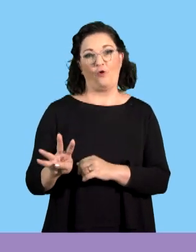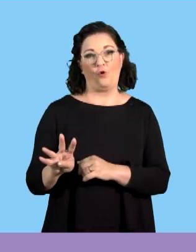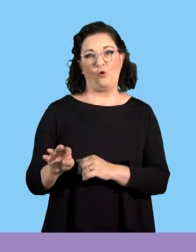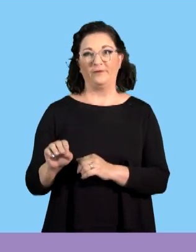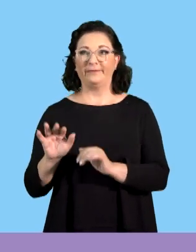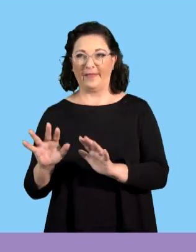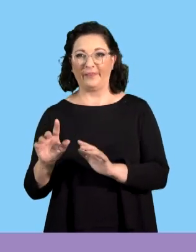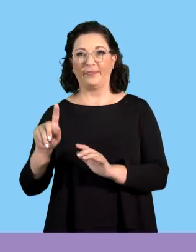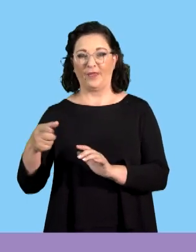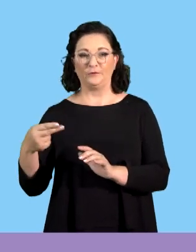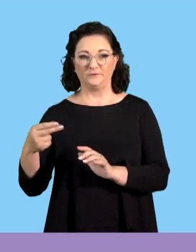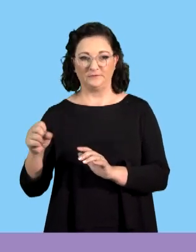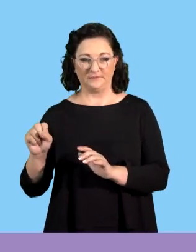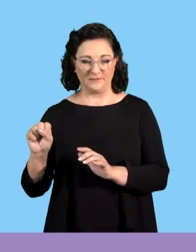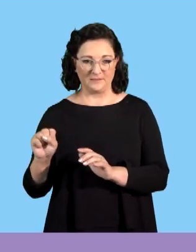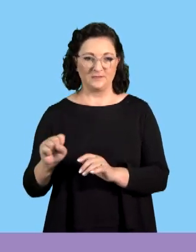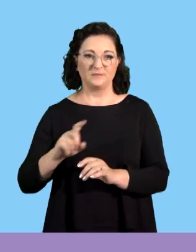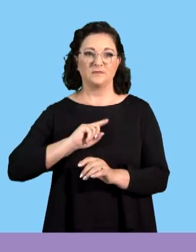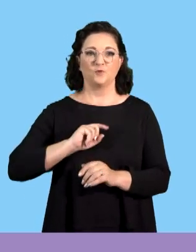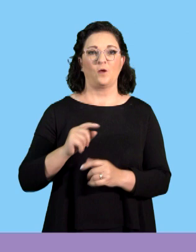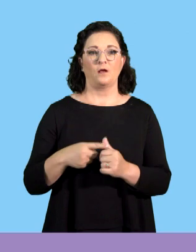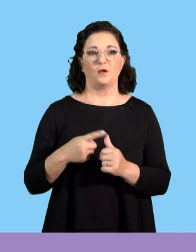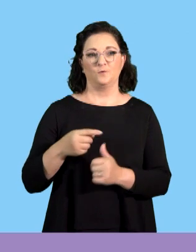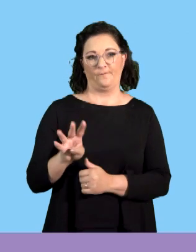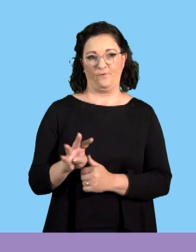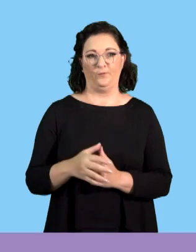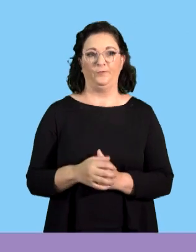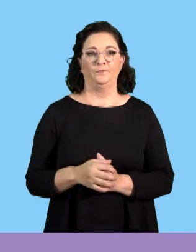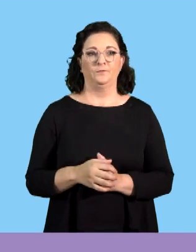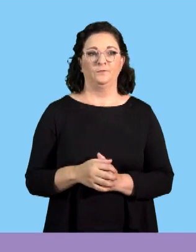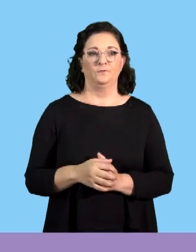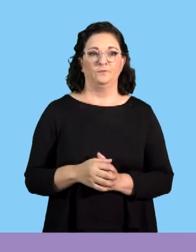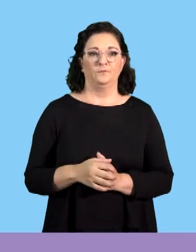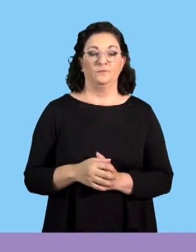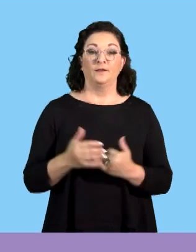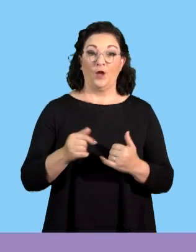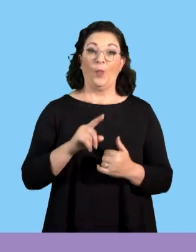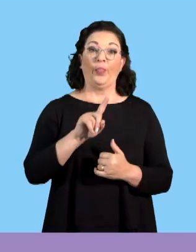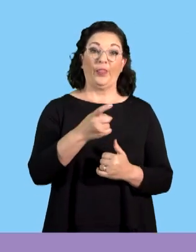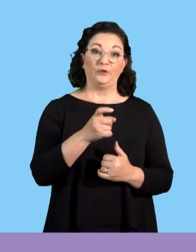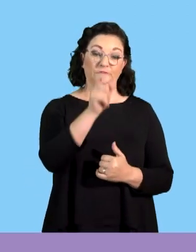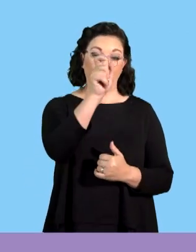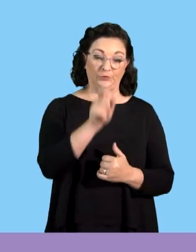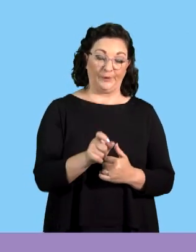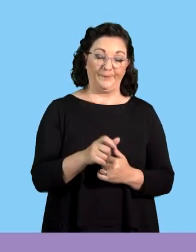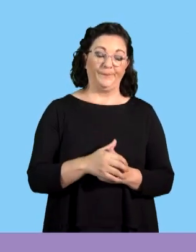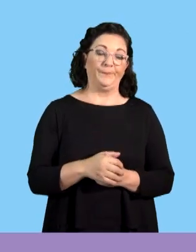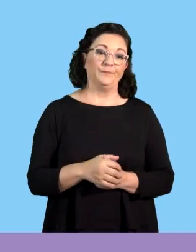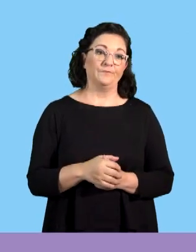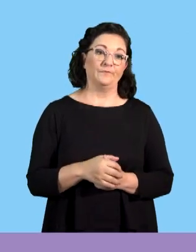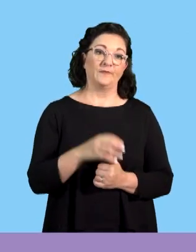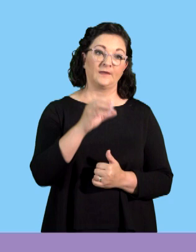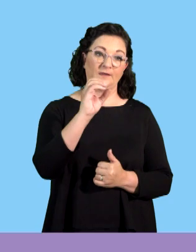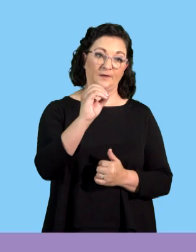10,000ths, which gives you a 4, 0 tenth thousandths plus 8, thousandths plus